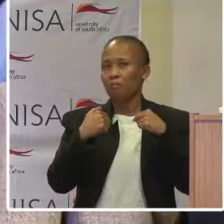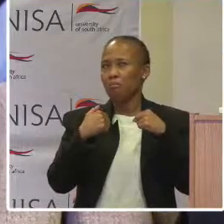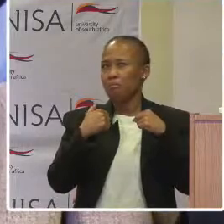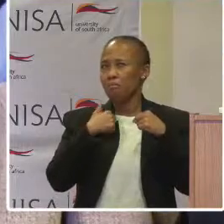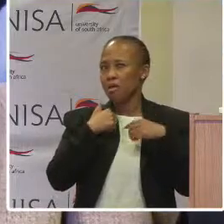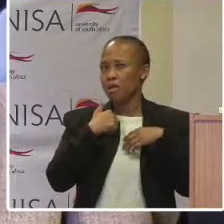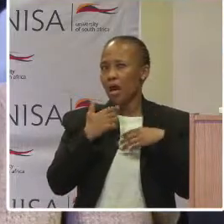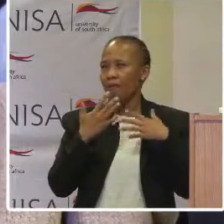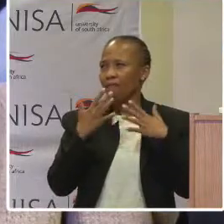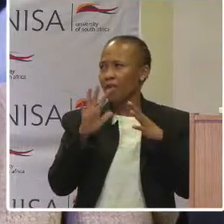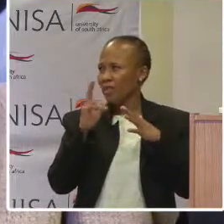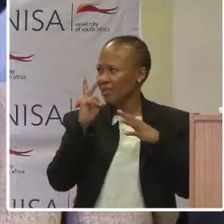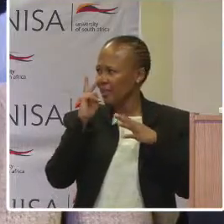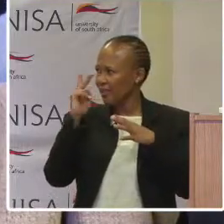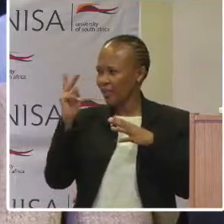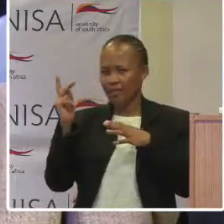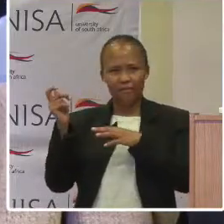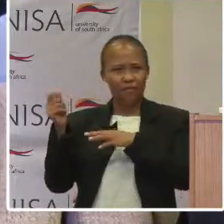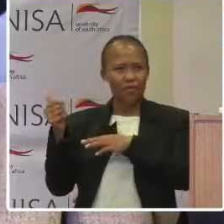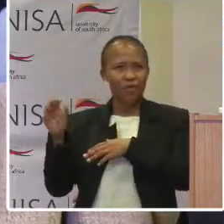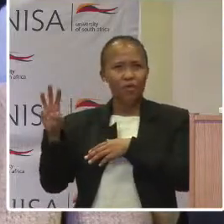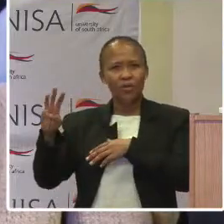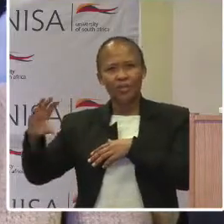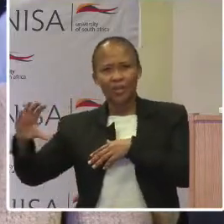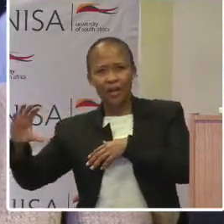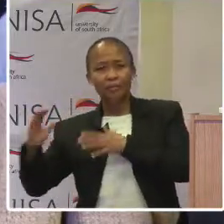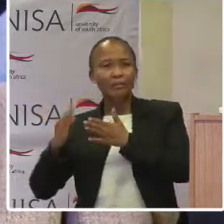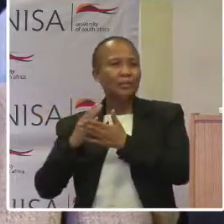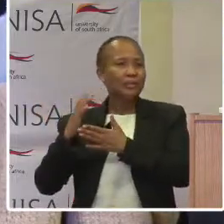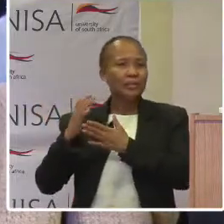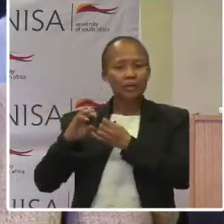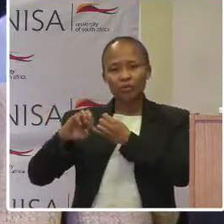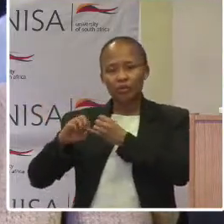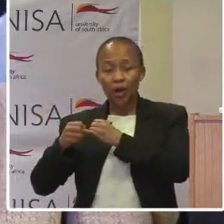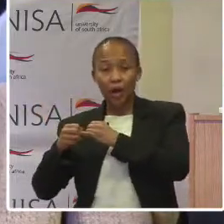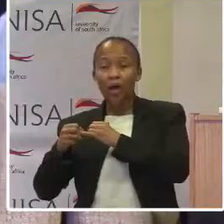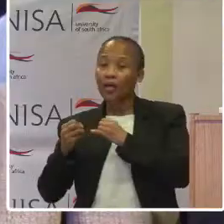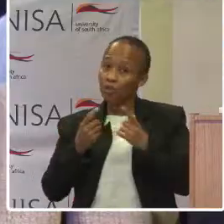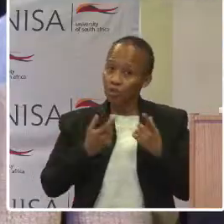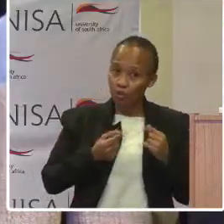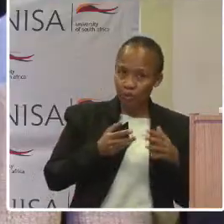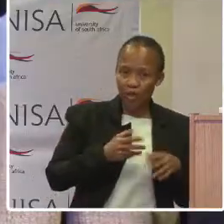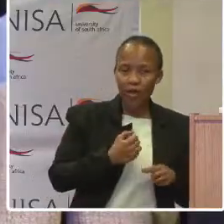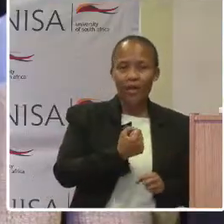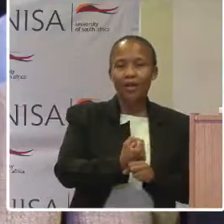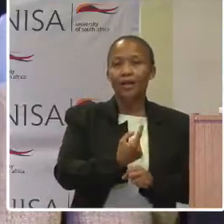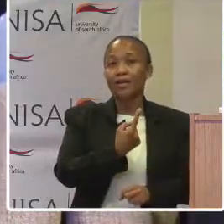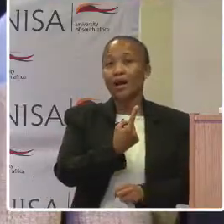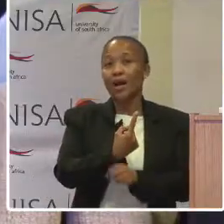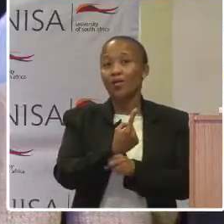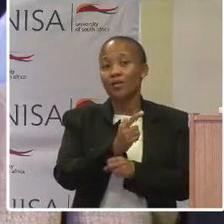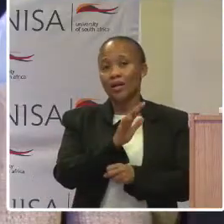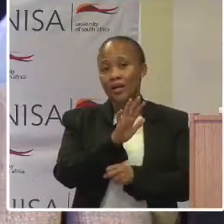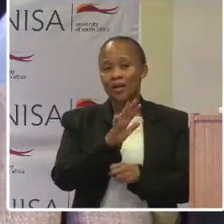in the Western Cape. Some are trying it out within Gauteng. And at the moment, I'm actually